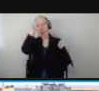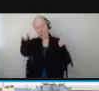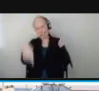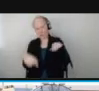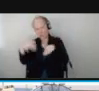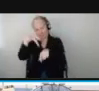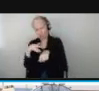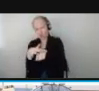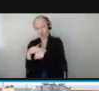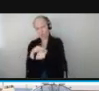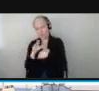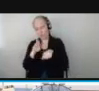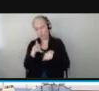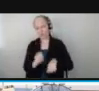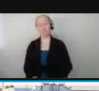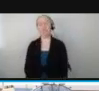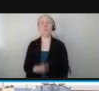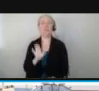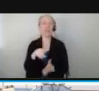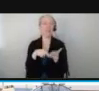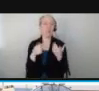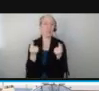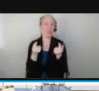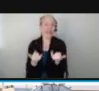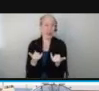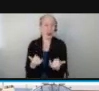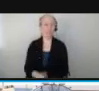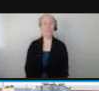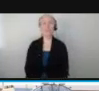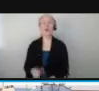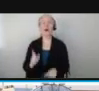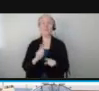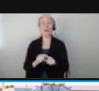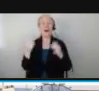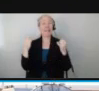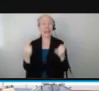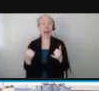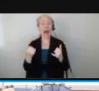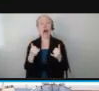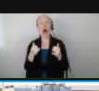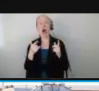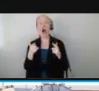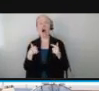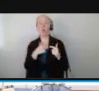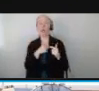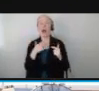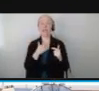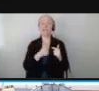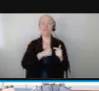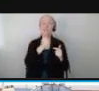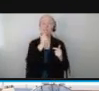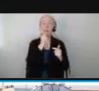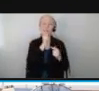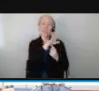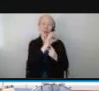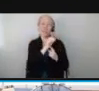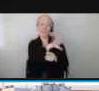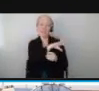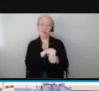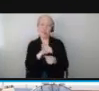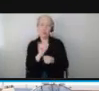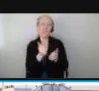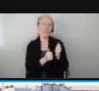now. But the public is starting to get involved as well. We have private spaceflight emerging, and I'm sure most of you have been following this